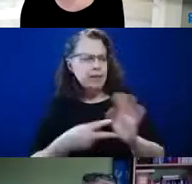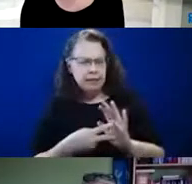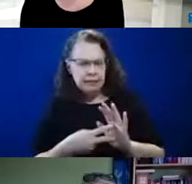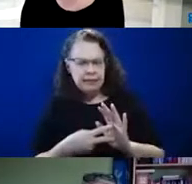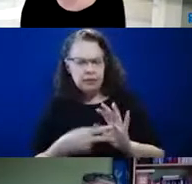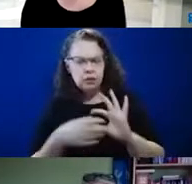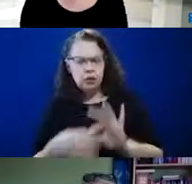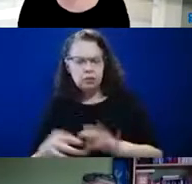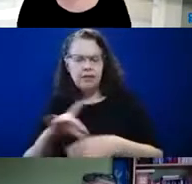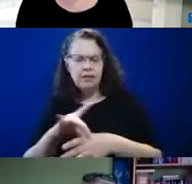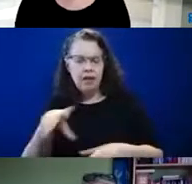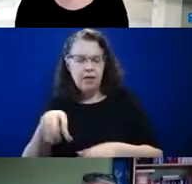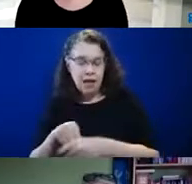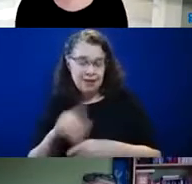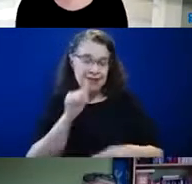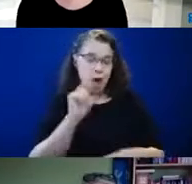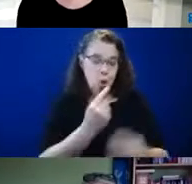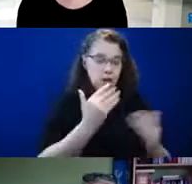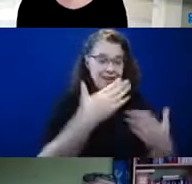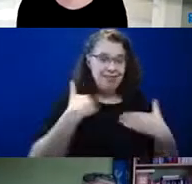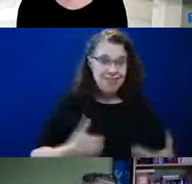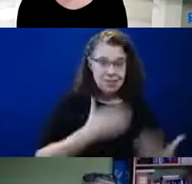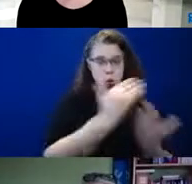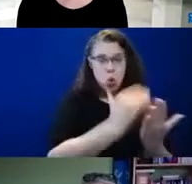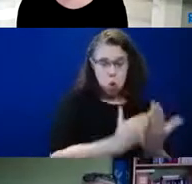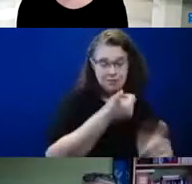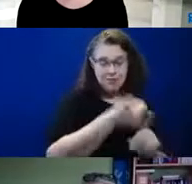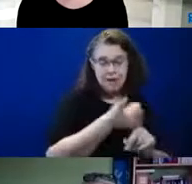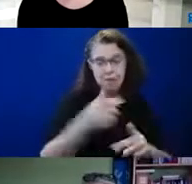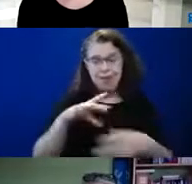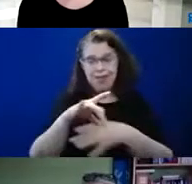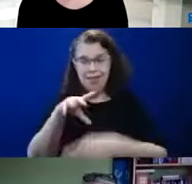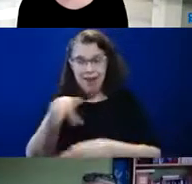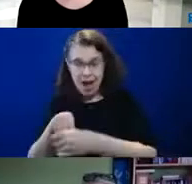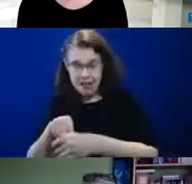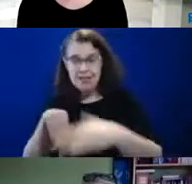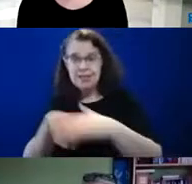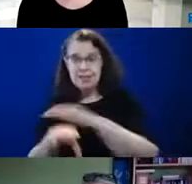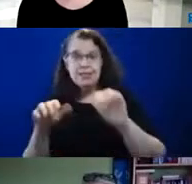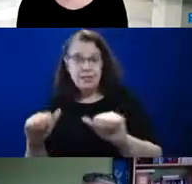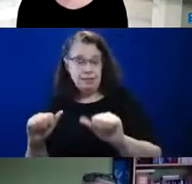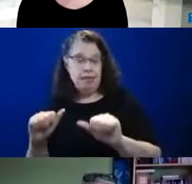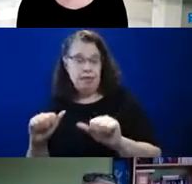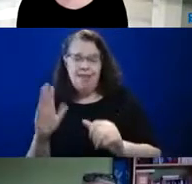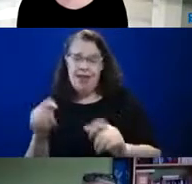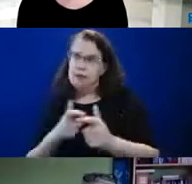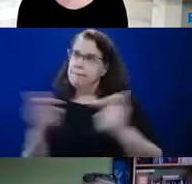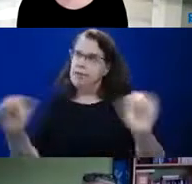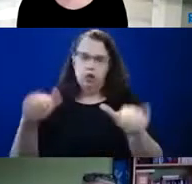the course, not just the physical course itself, but the content is accessible. And that to me is the biggest challenge.